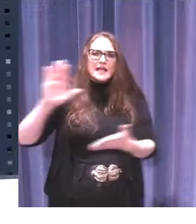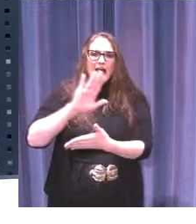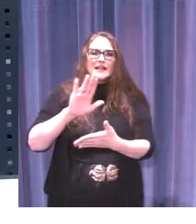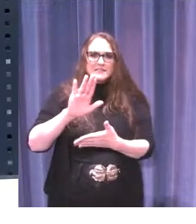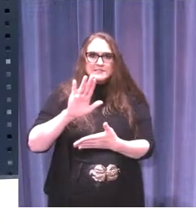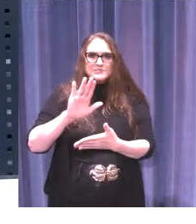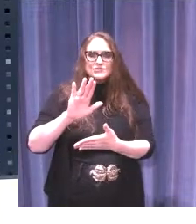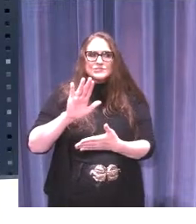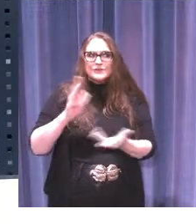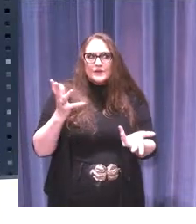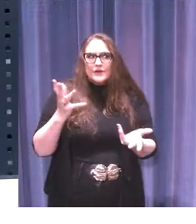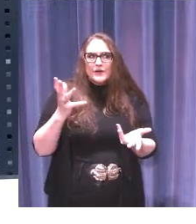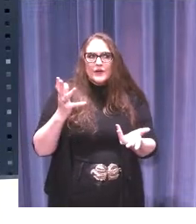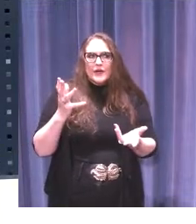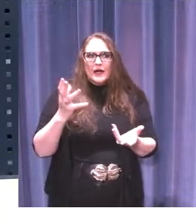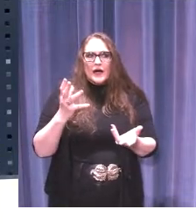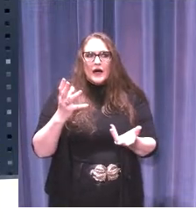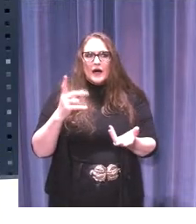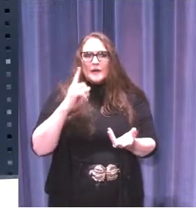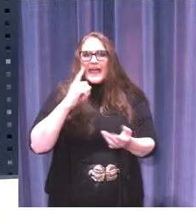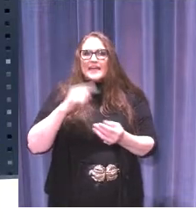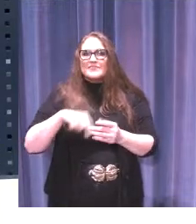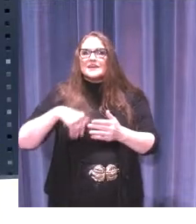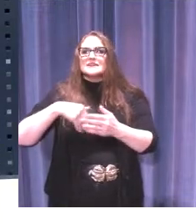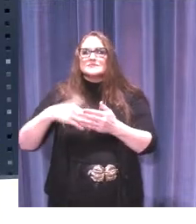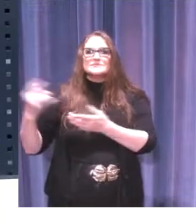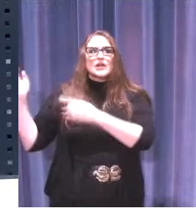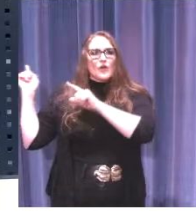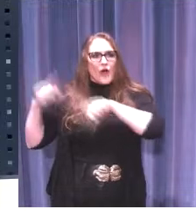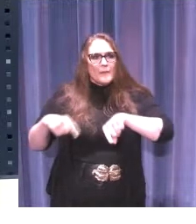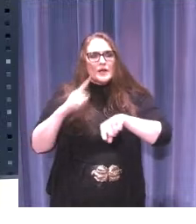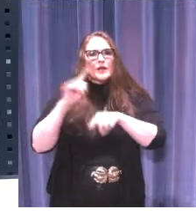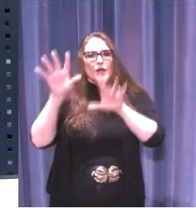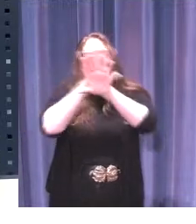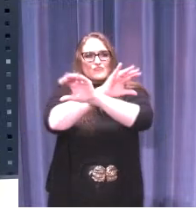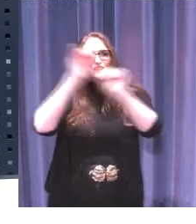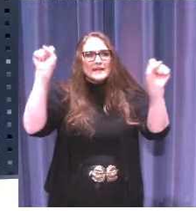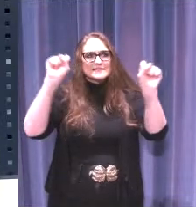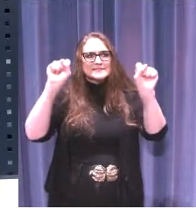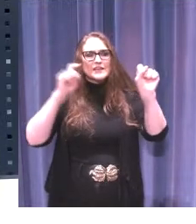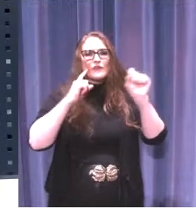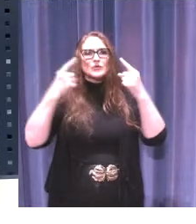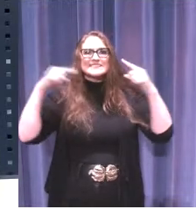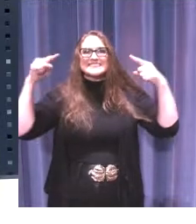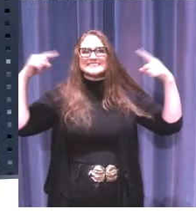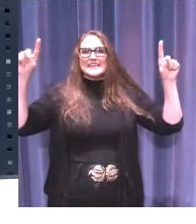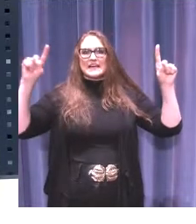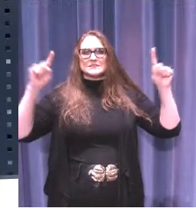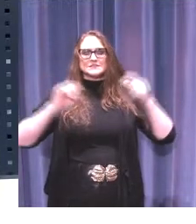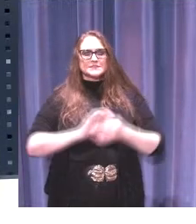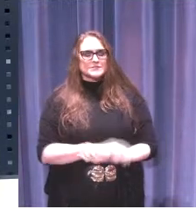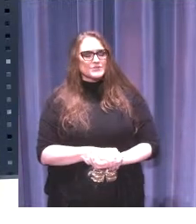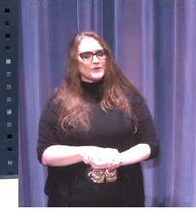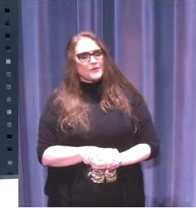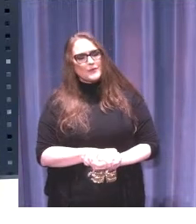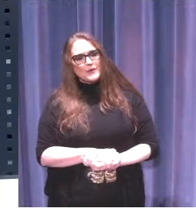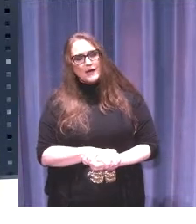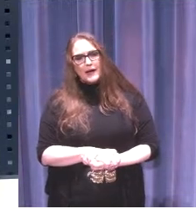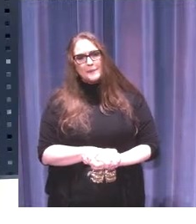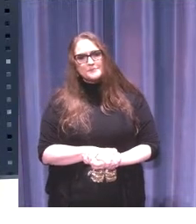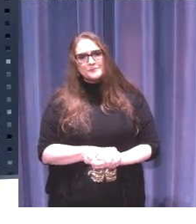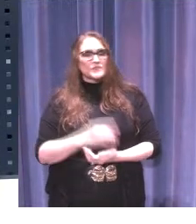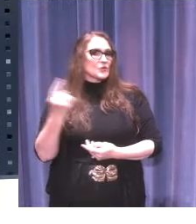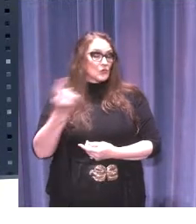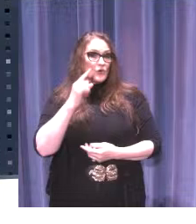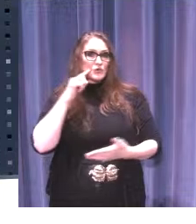up and setting the incoming president up for success. So we